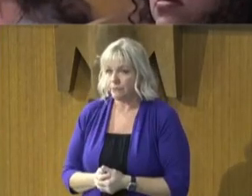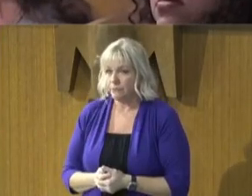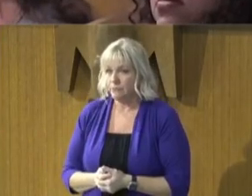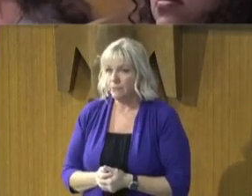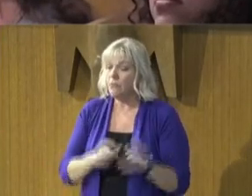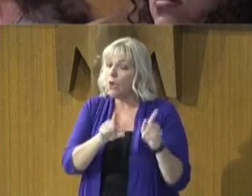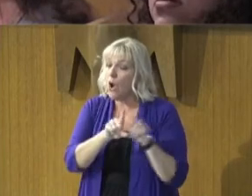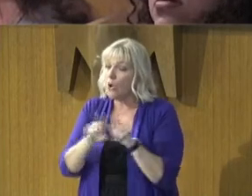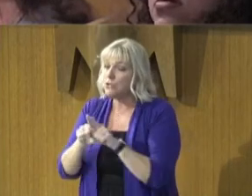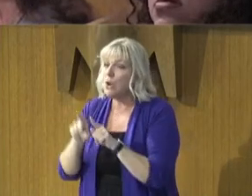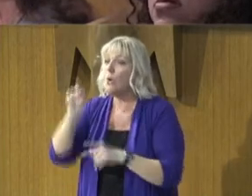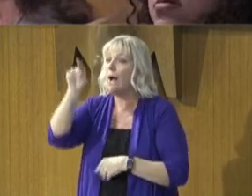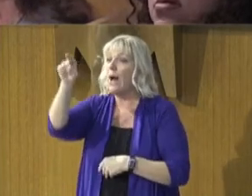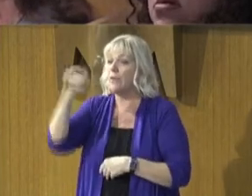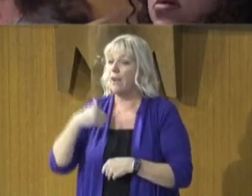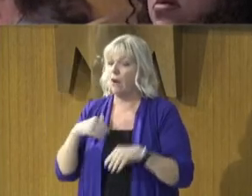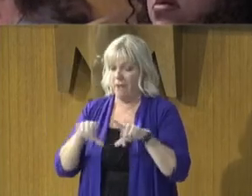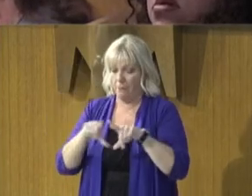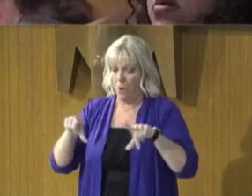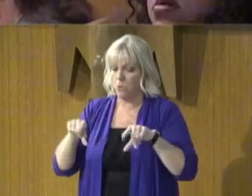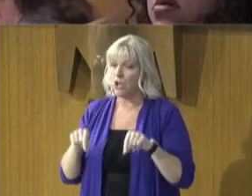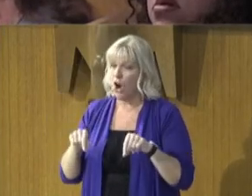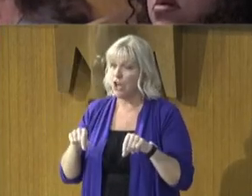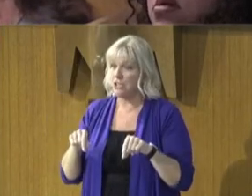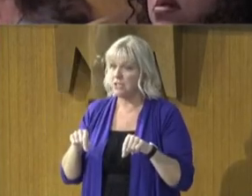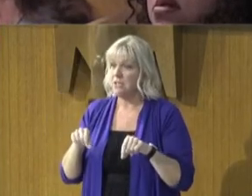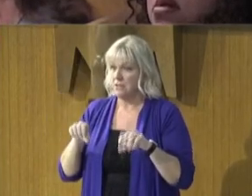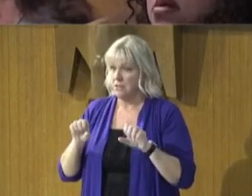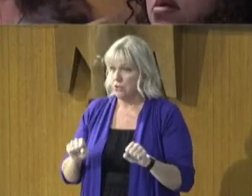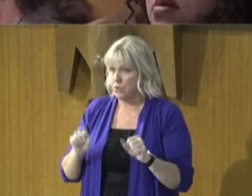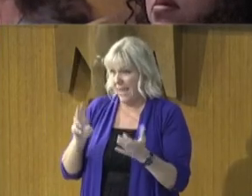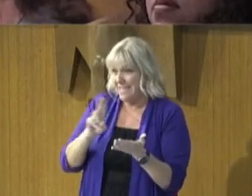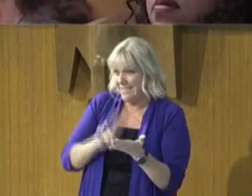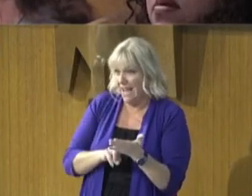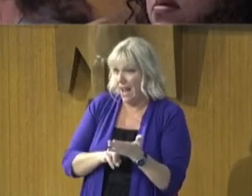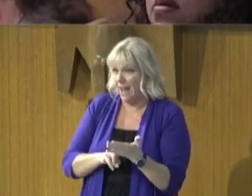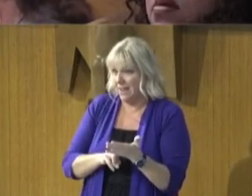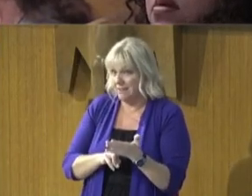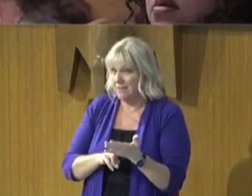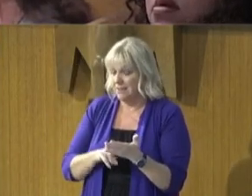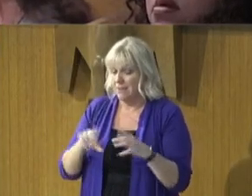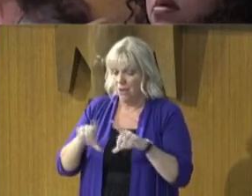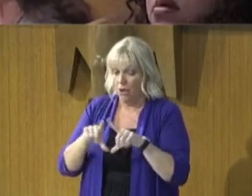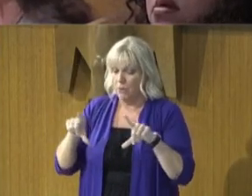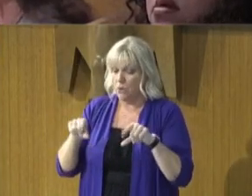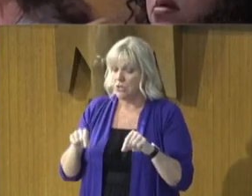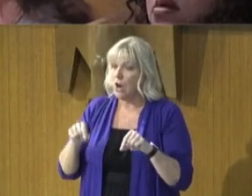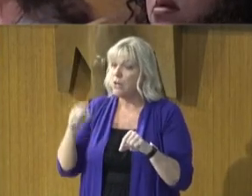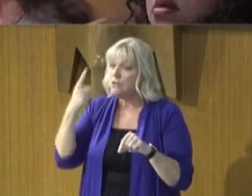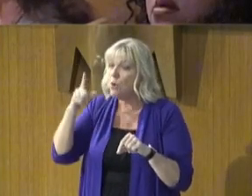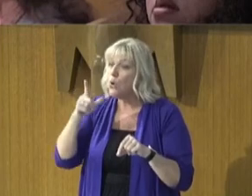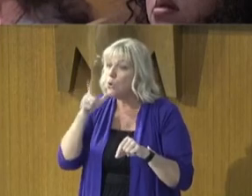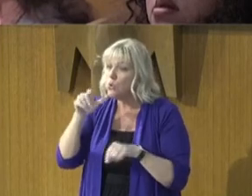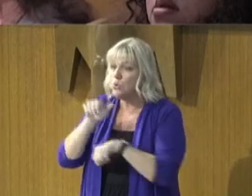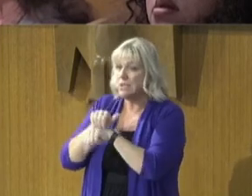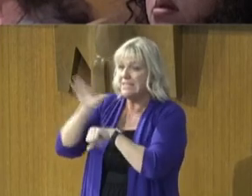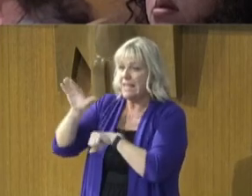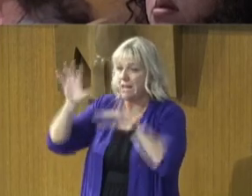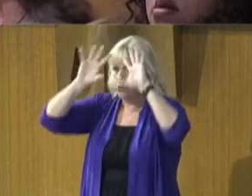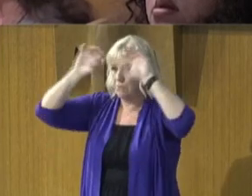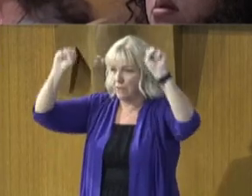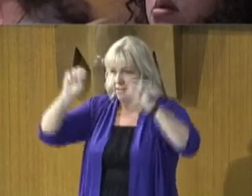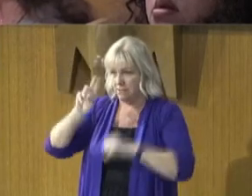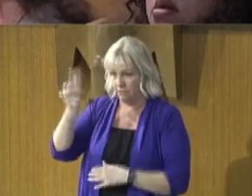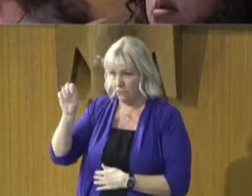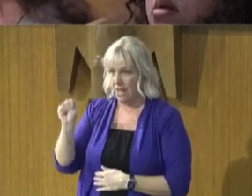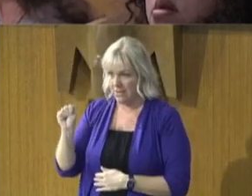sign postcards. They're out in the narthex on the countertop. And these are postcards to the president that we are signing, and we